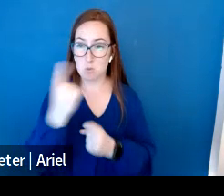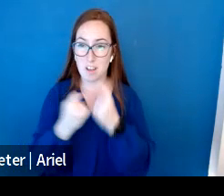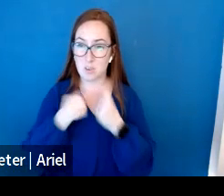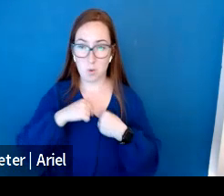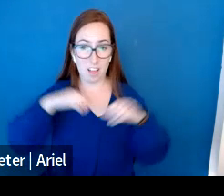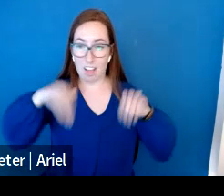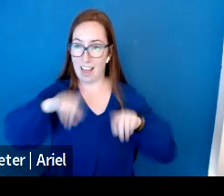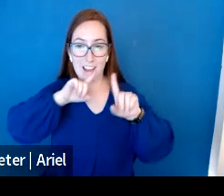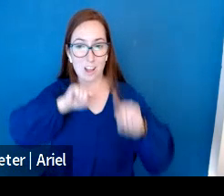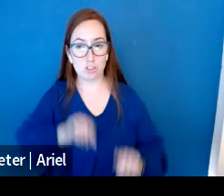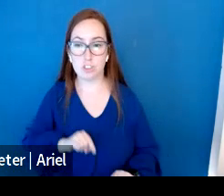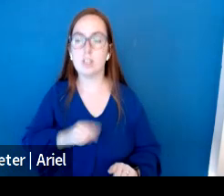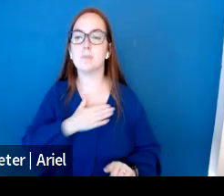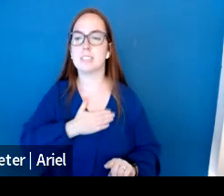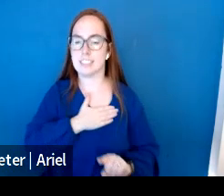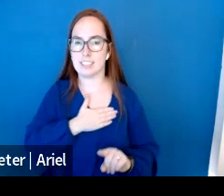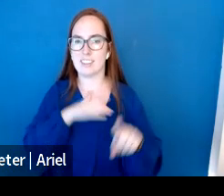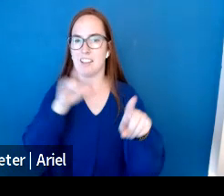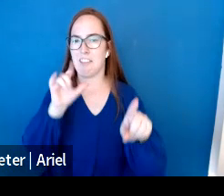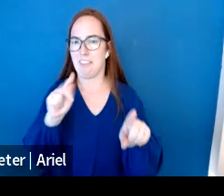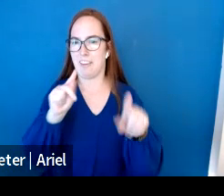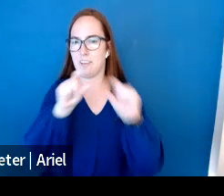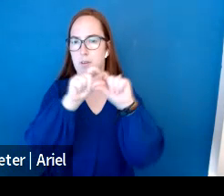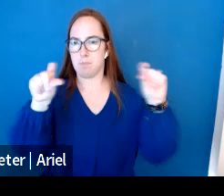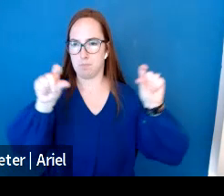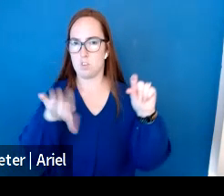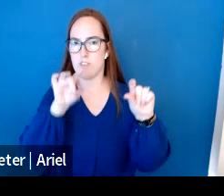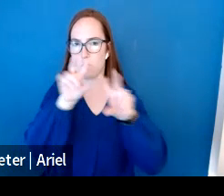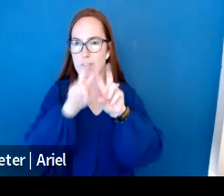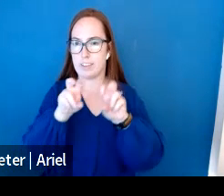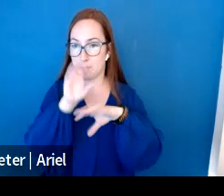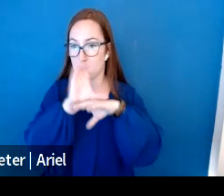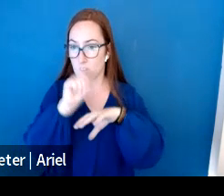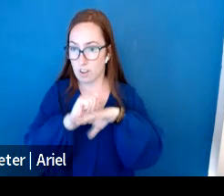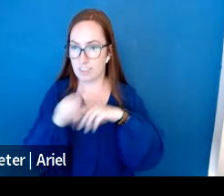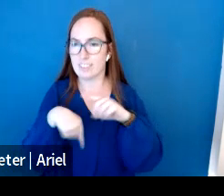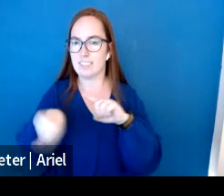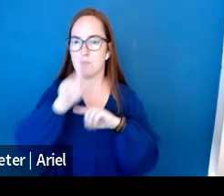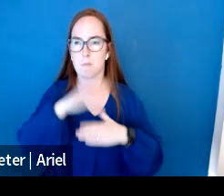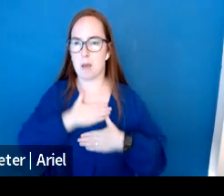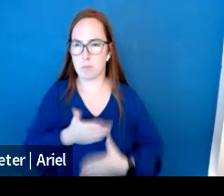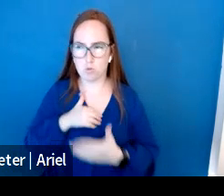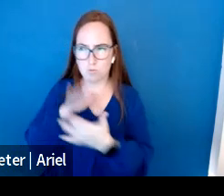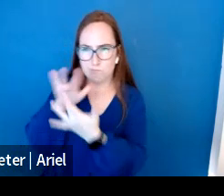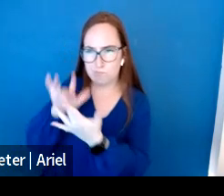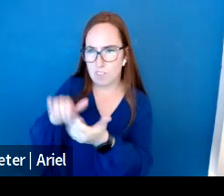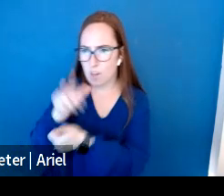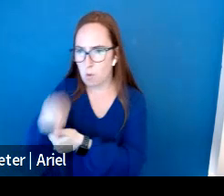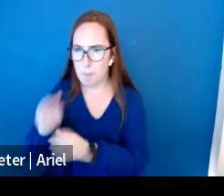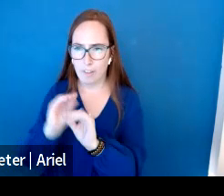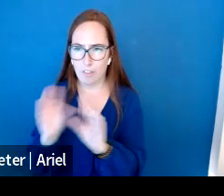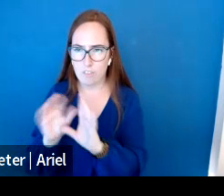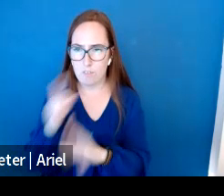during the webinar, please use the link here to find your assessment consultant, and they will be happy to follow up with you. Thank you for